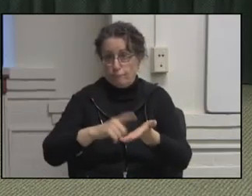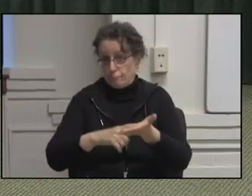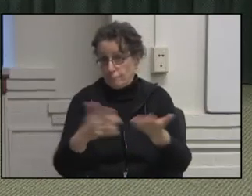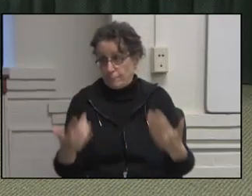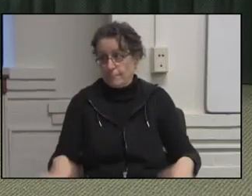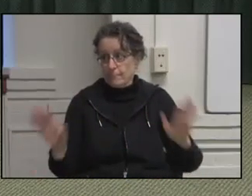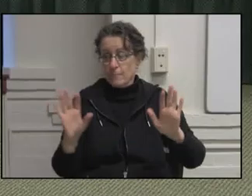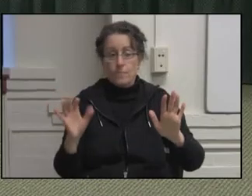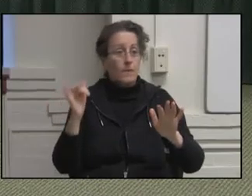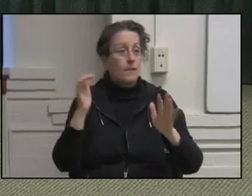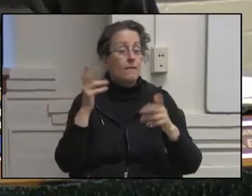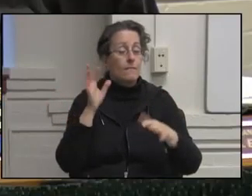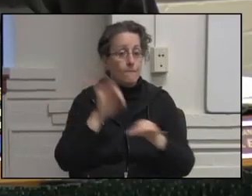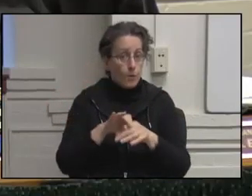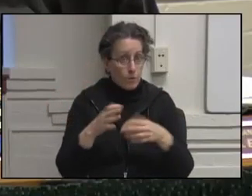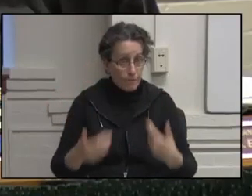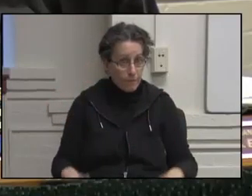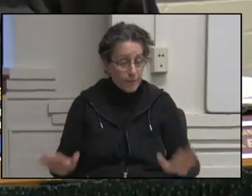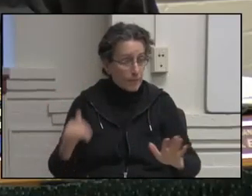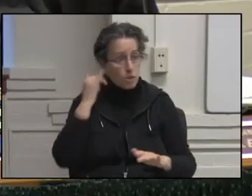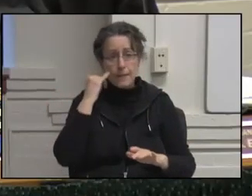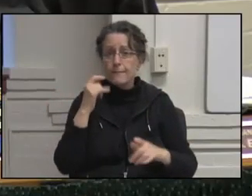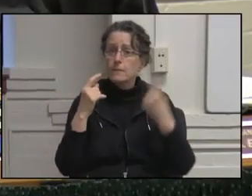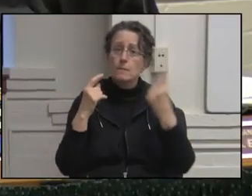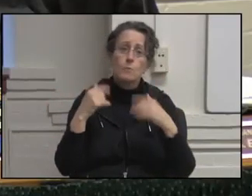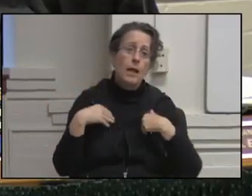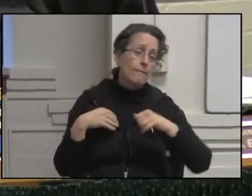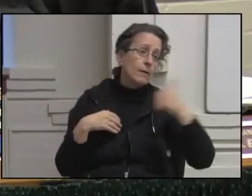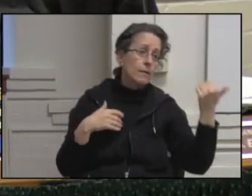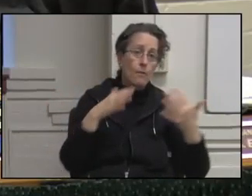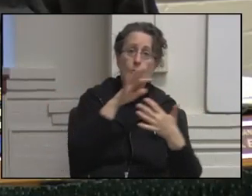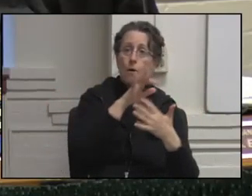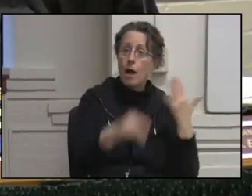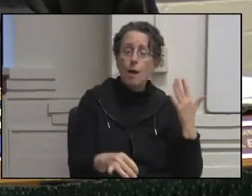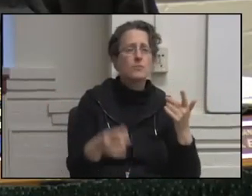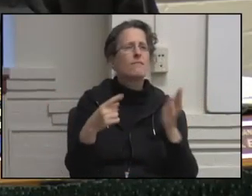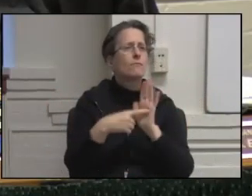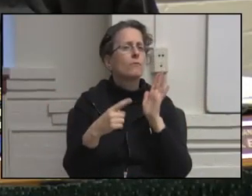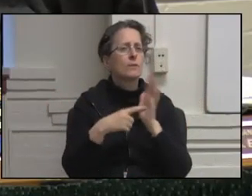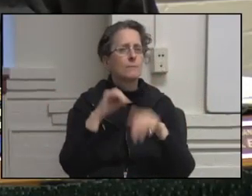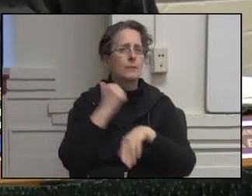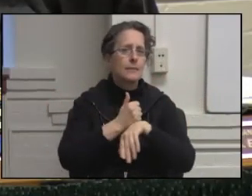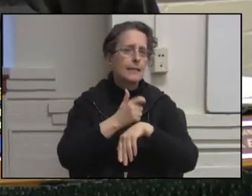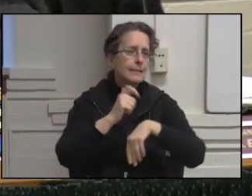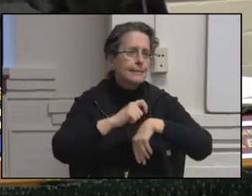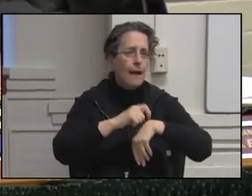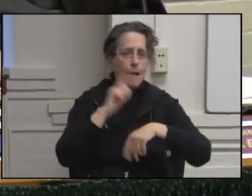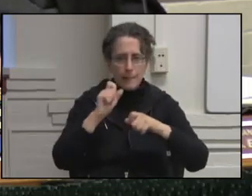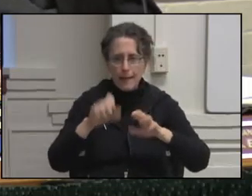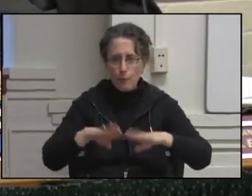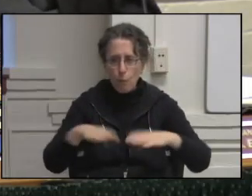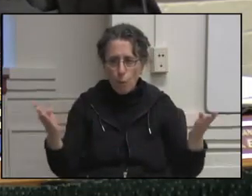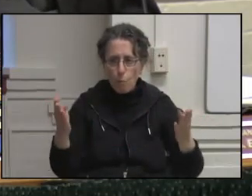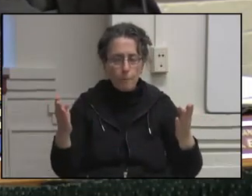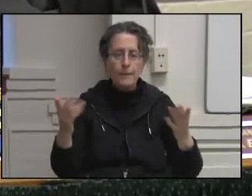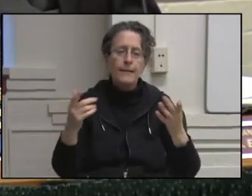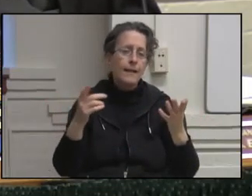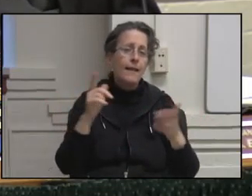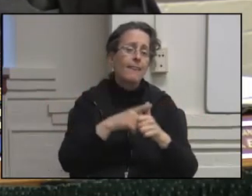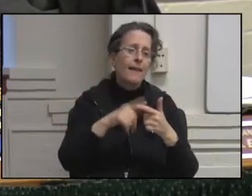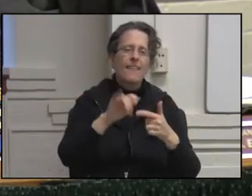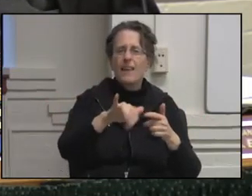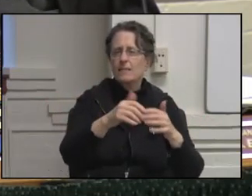if somebody wants to present another option, such as a time frame, then we would do that as a separate vote. So at this time, I